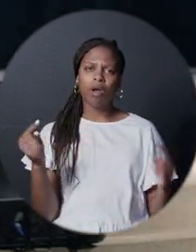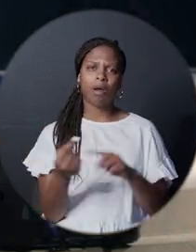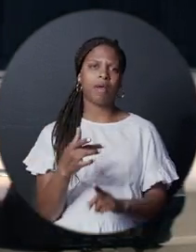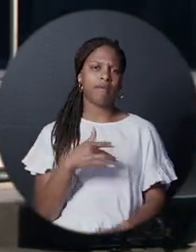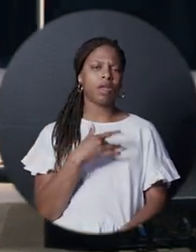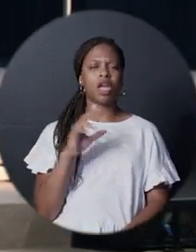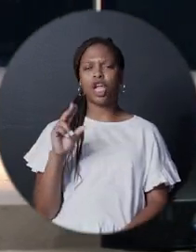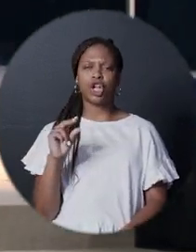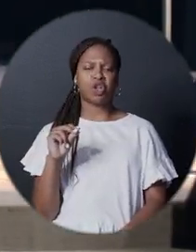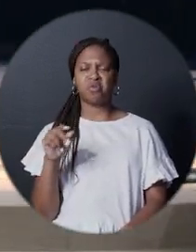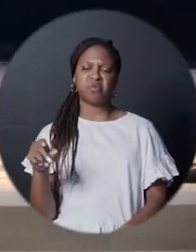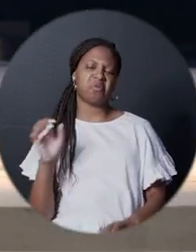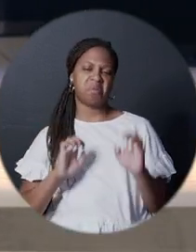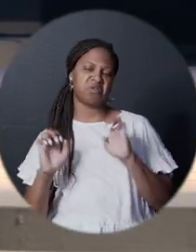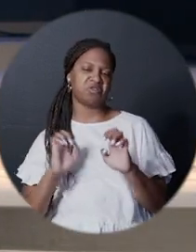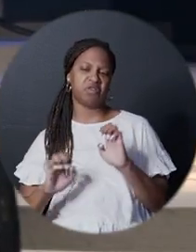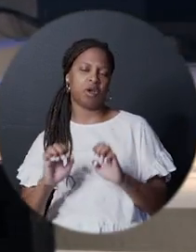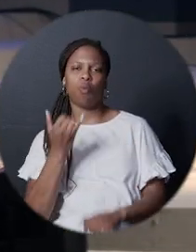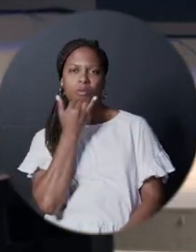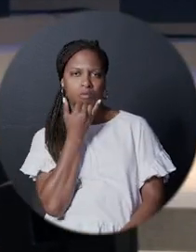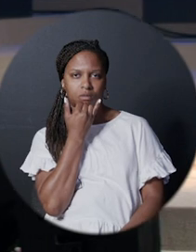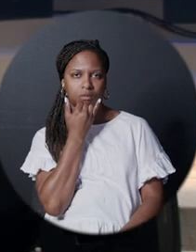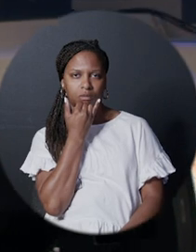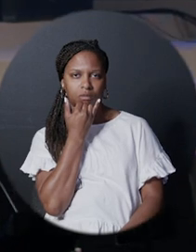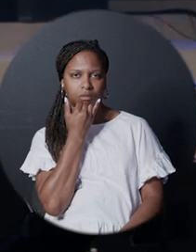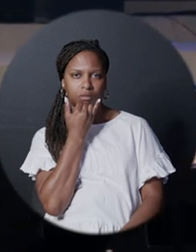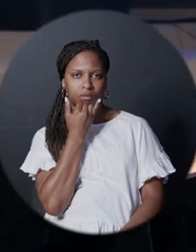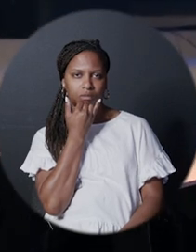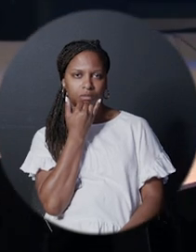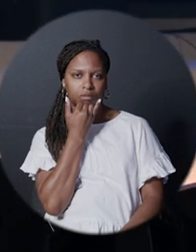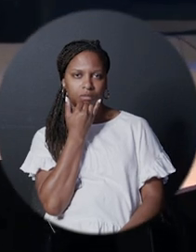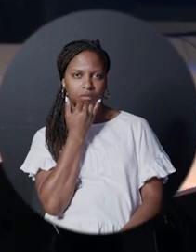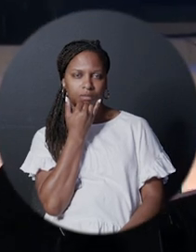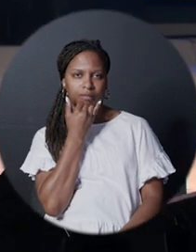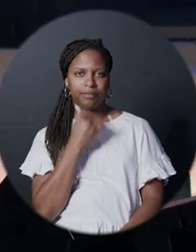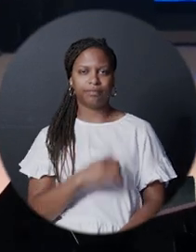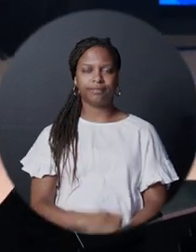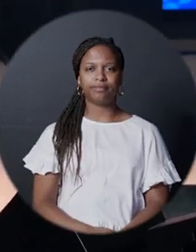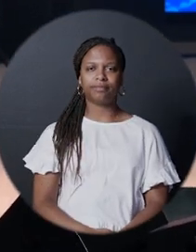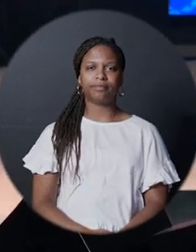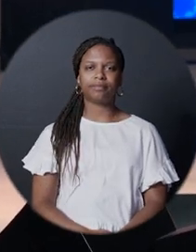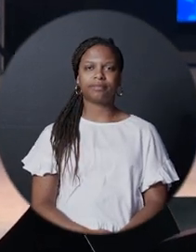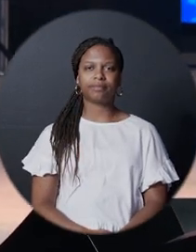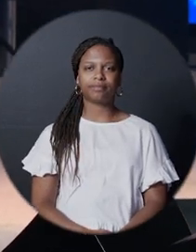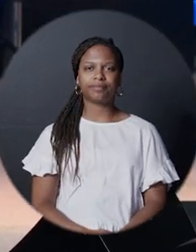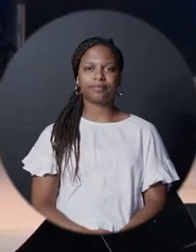You hurt my feelings. No, you just emotional. Wrong.